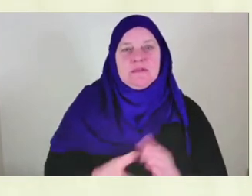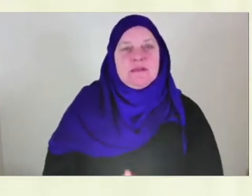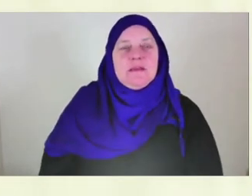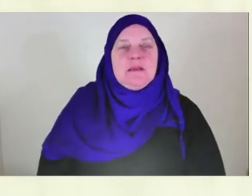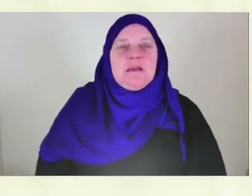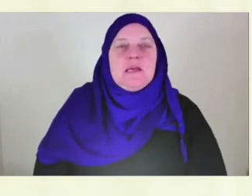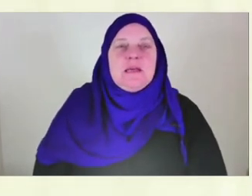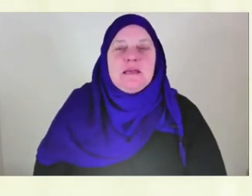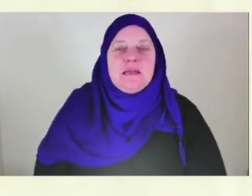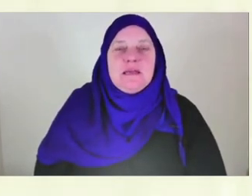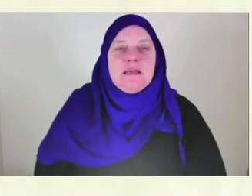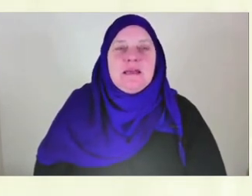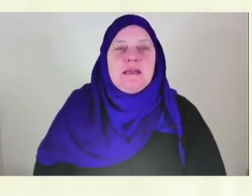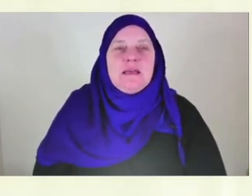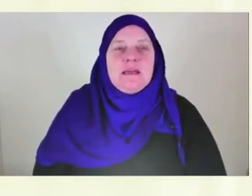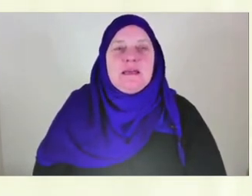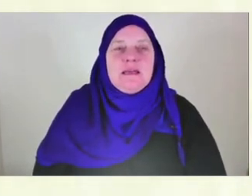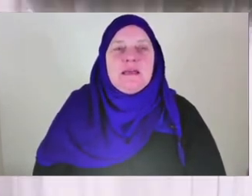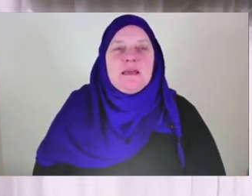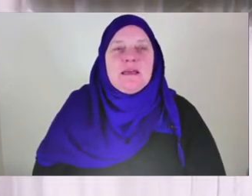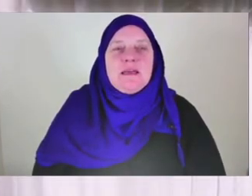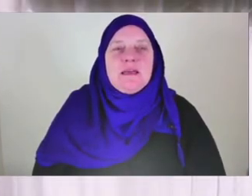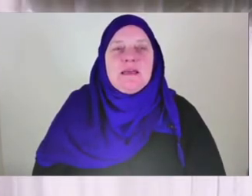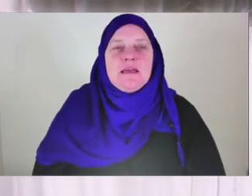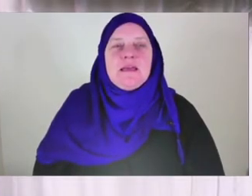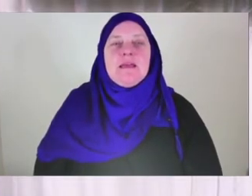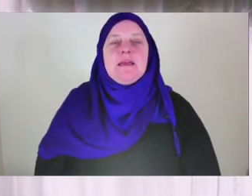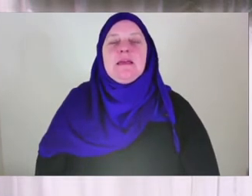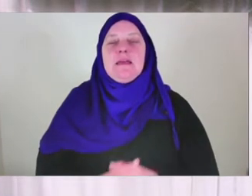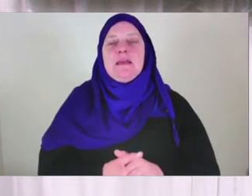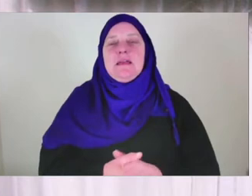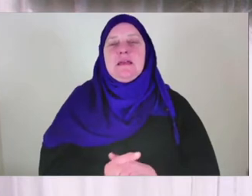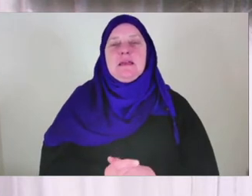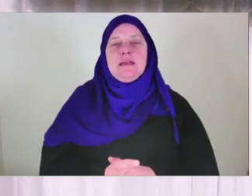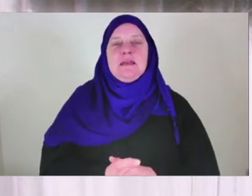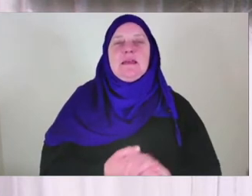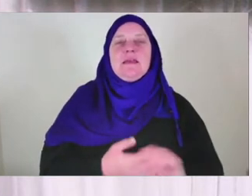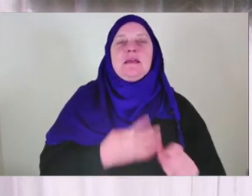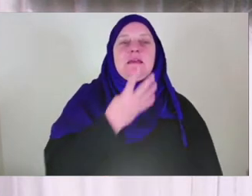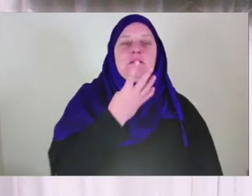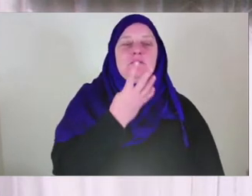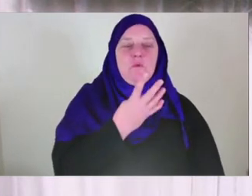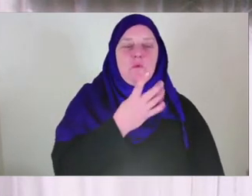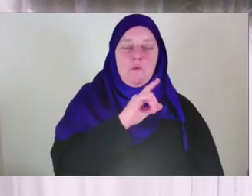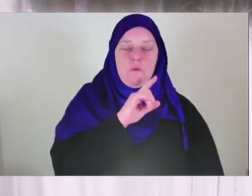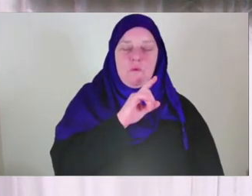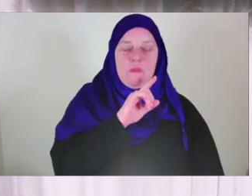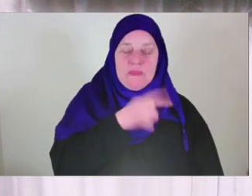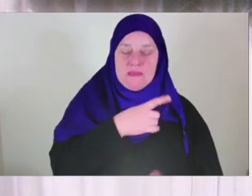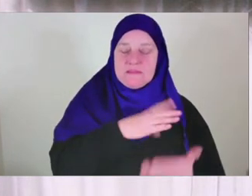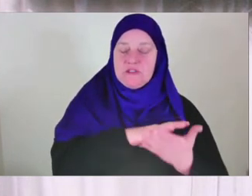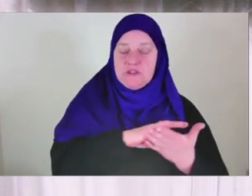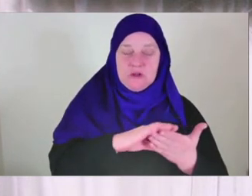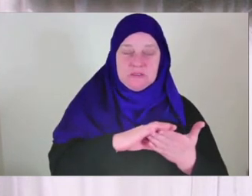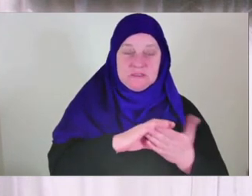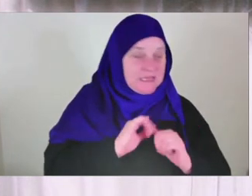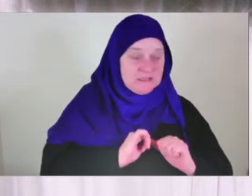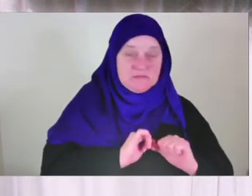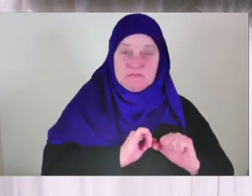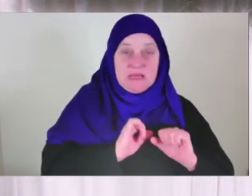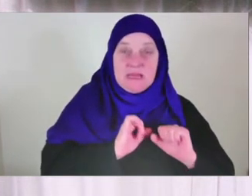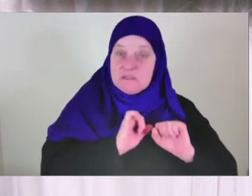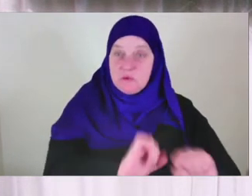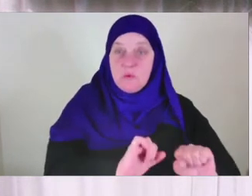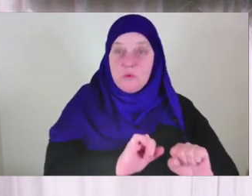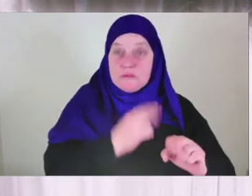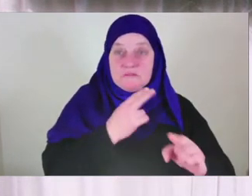mkhammas. So this khums term, $4,000, is yours for life. You can do whatever